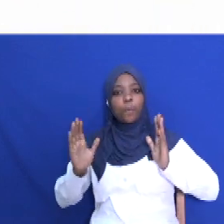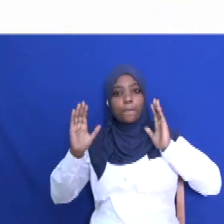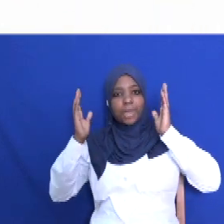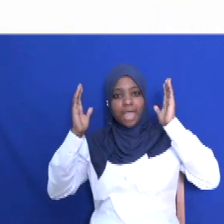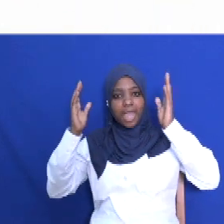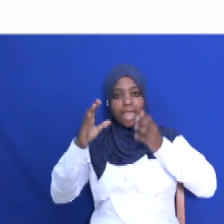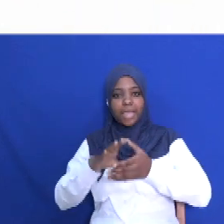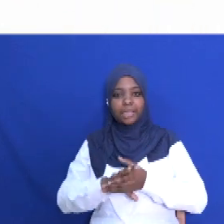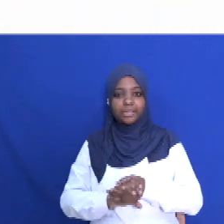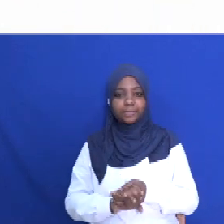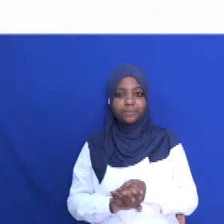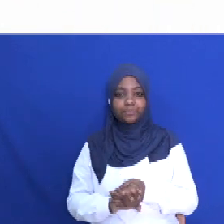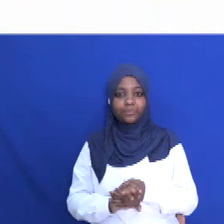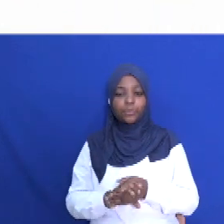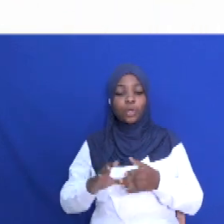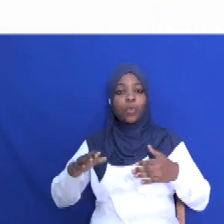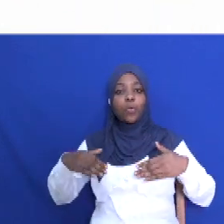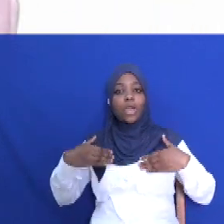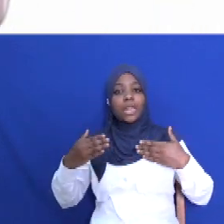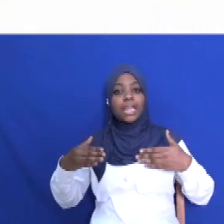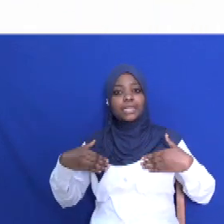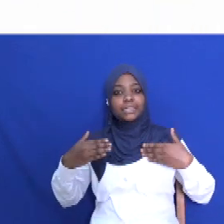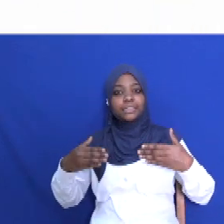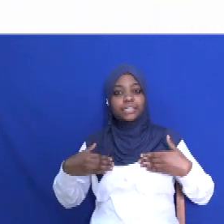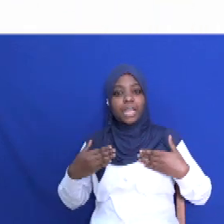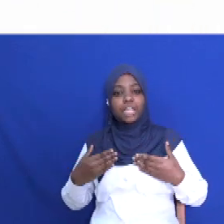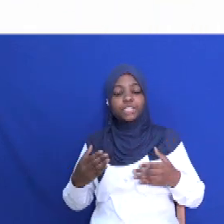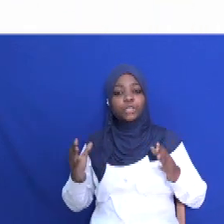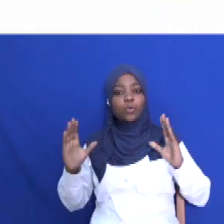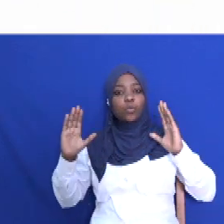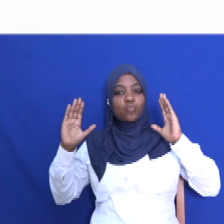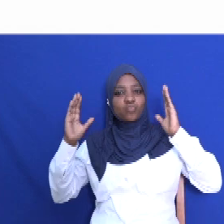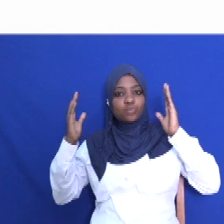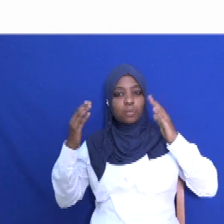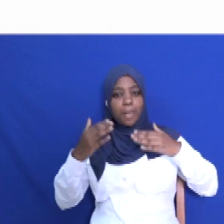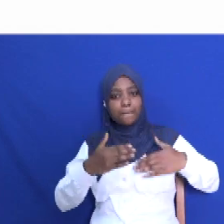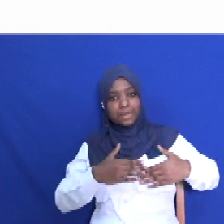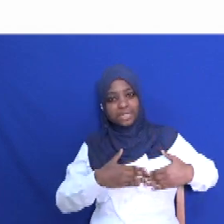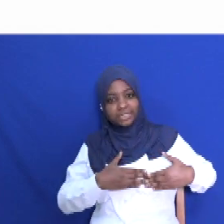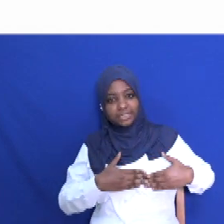protection. They need what? They need love,